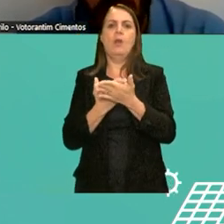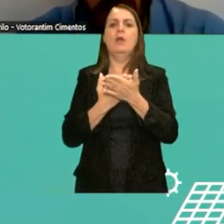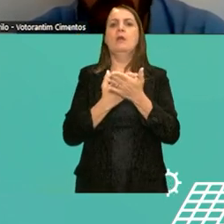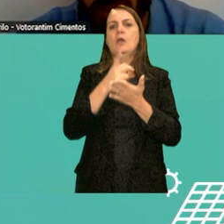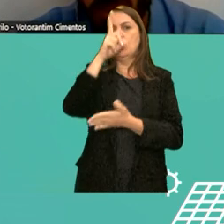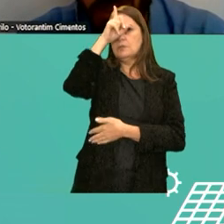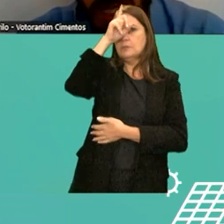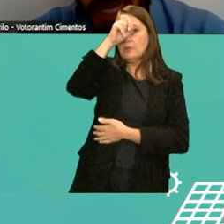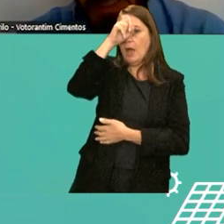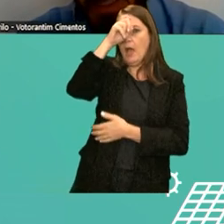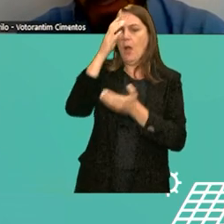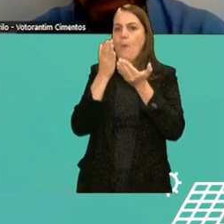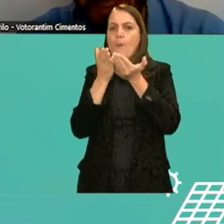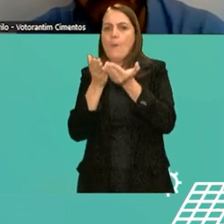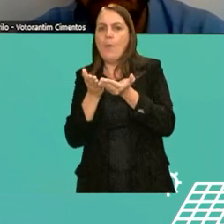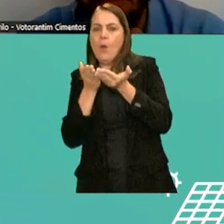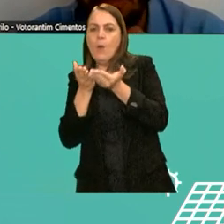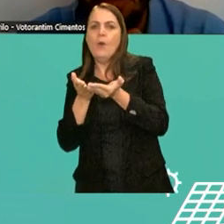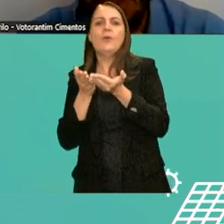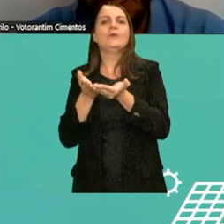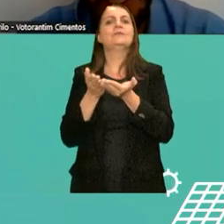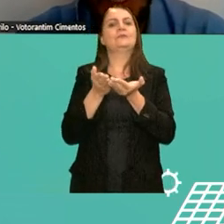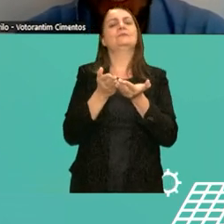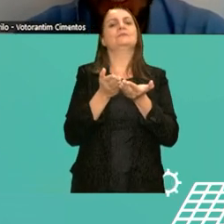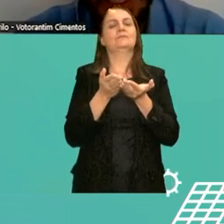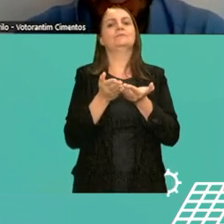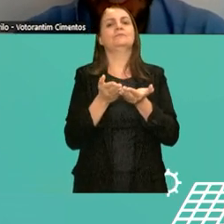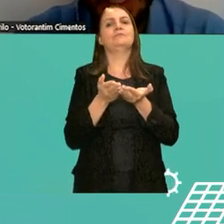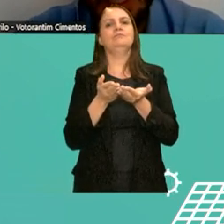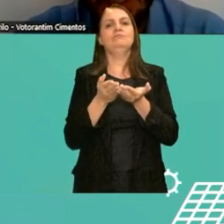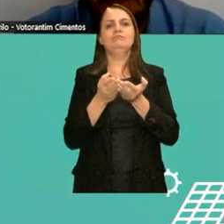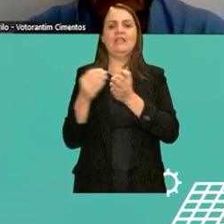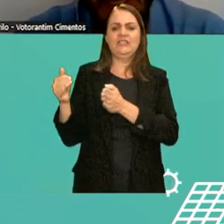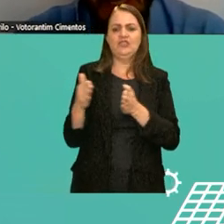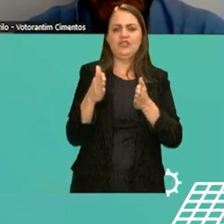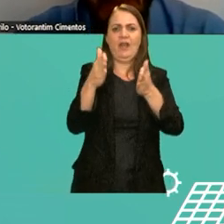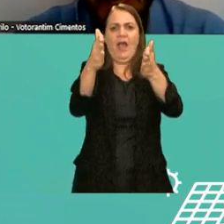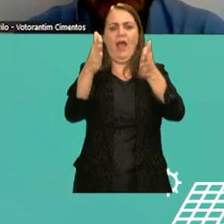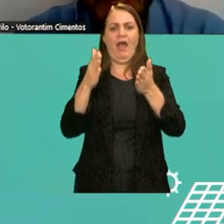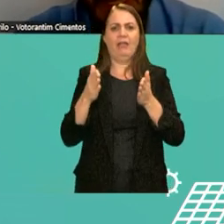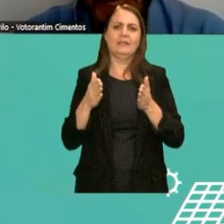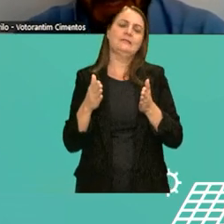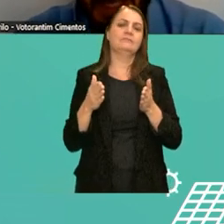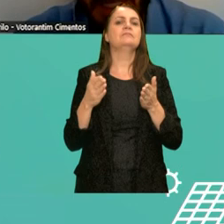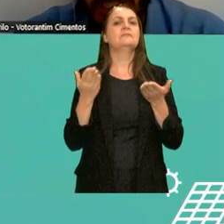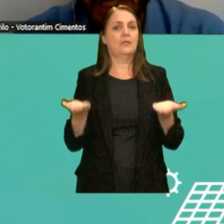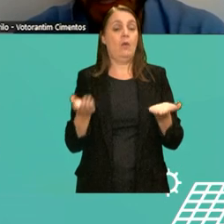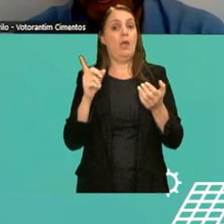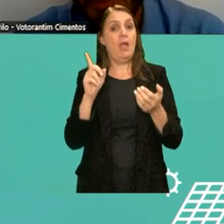every facility, and roads, and hospitals, and nurseries,